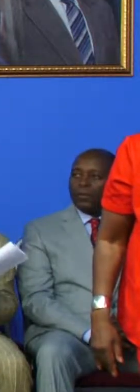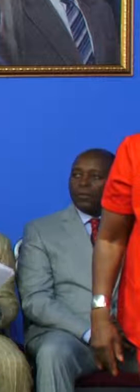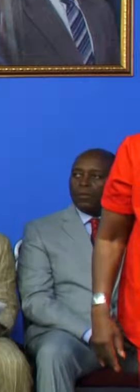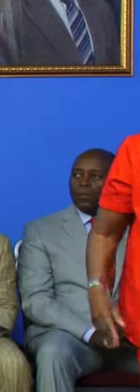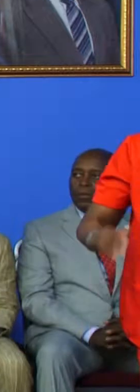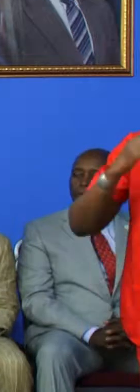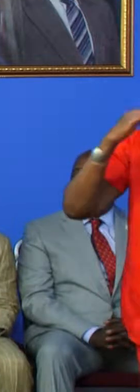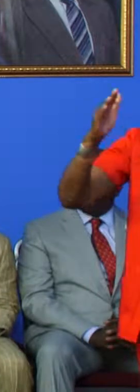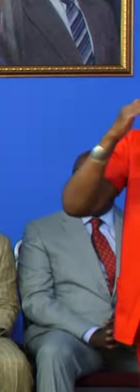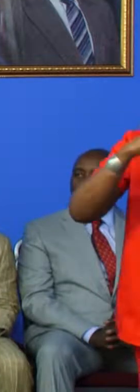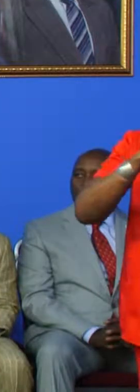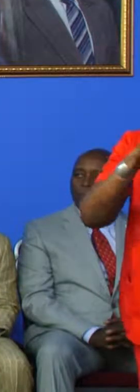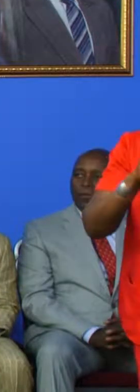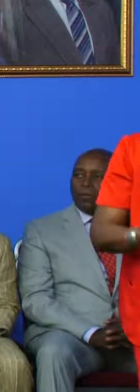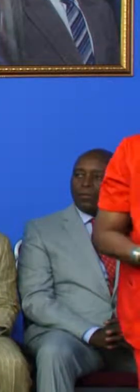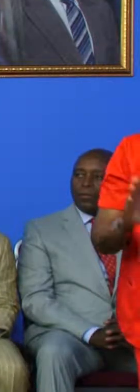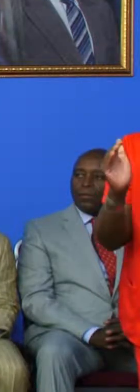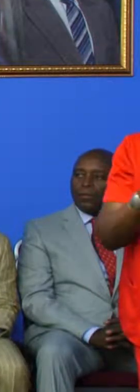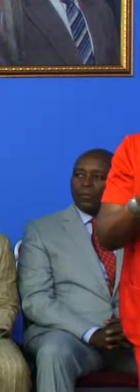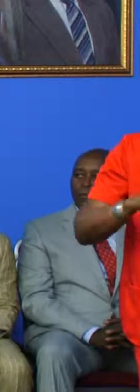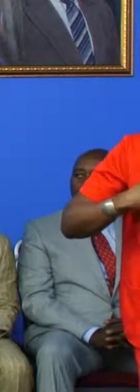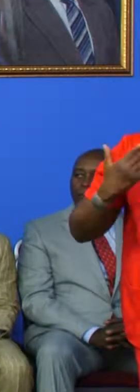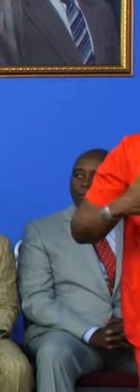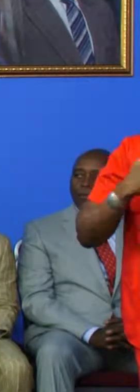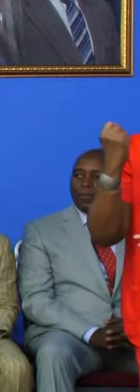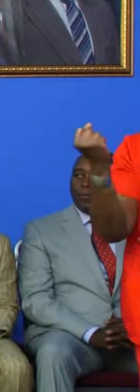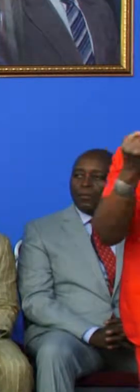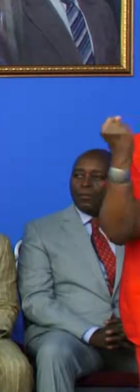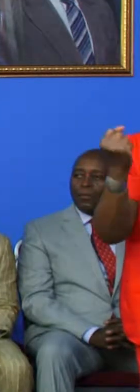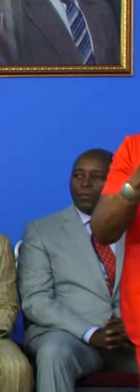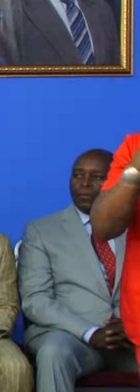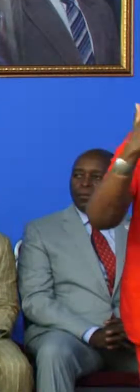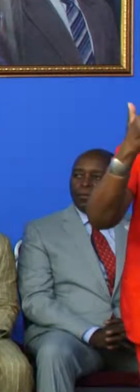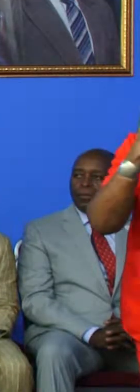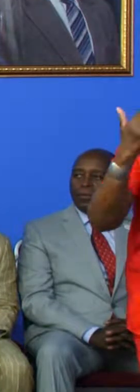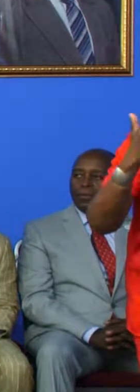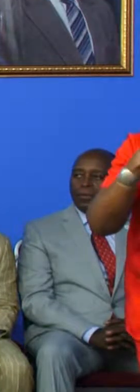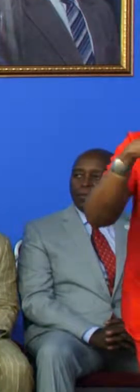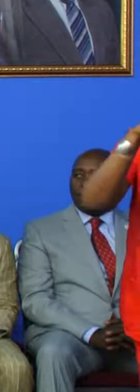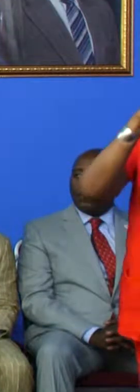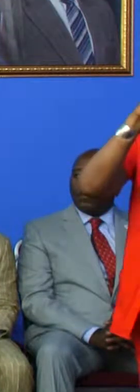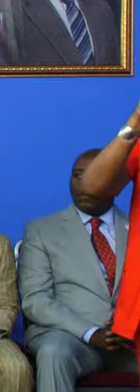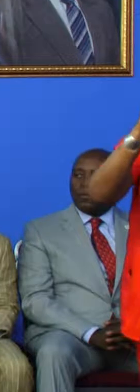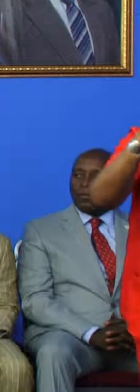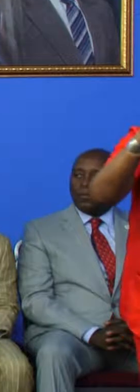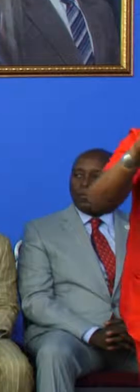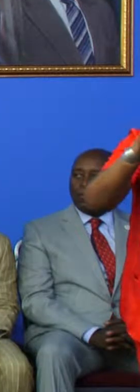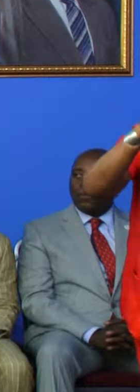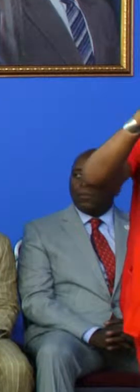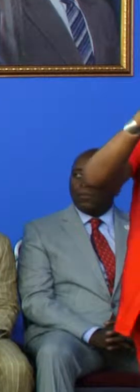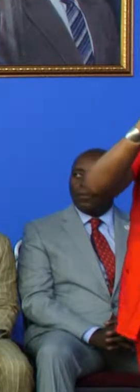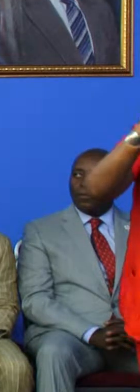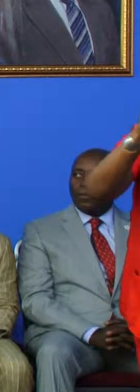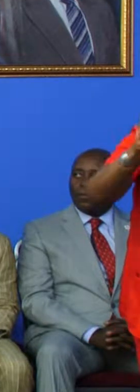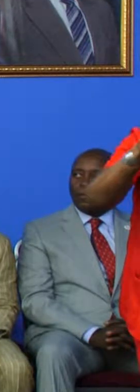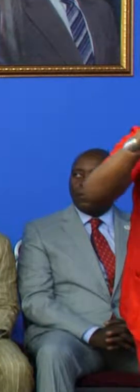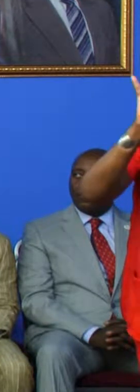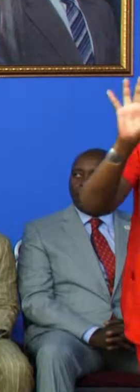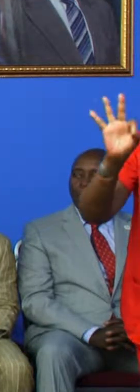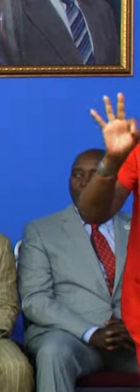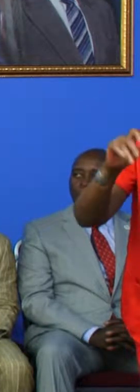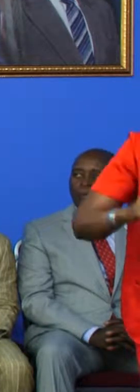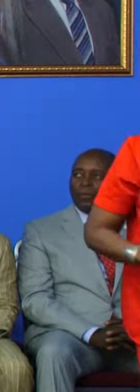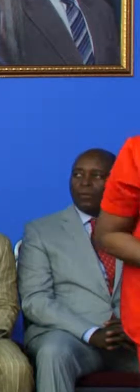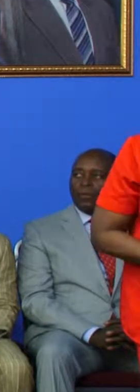Greetings, House of Justice, and happy Saturday. Thank you again for Dr. Lenora Filani for addressing us on this morning. The